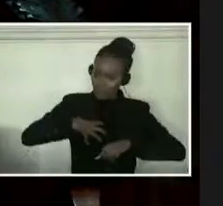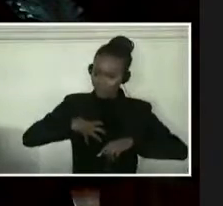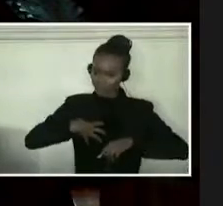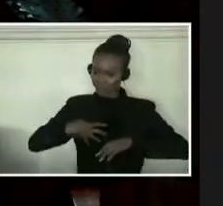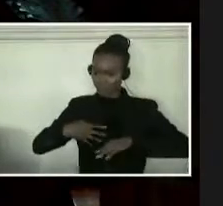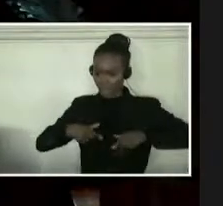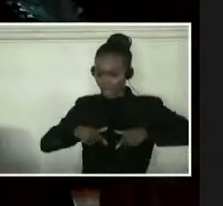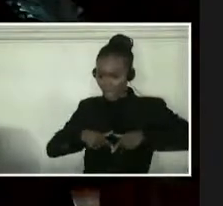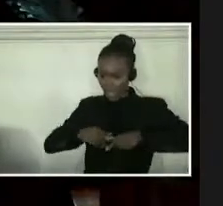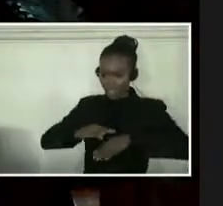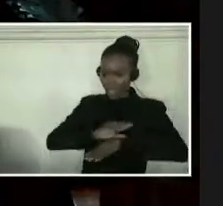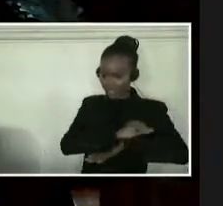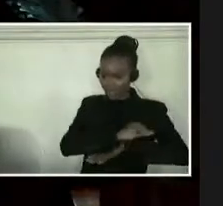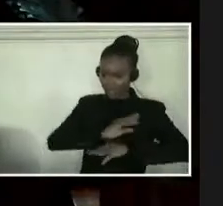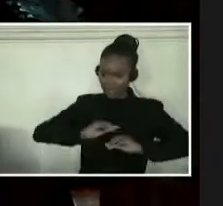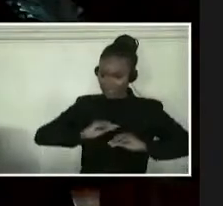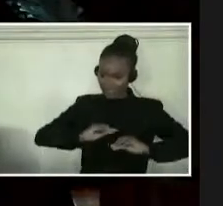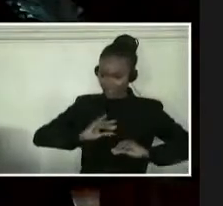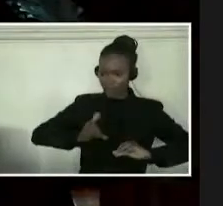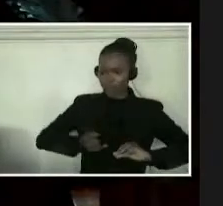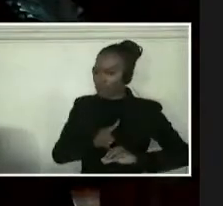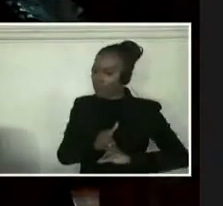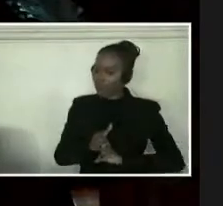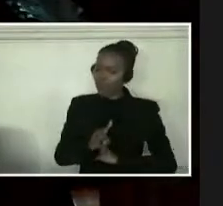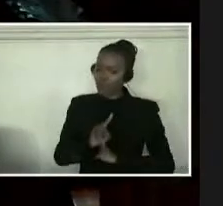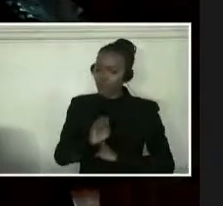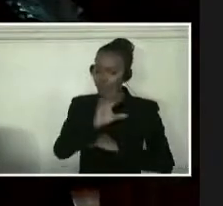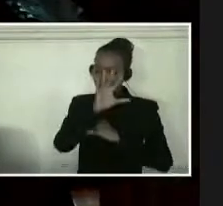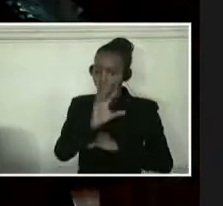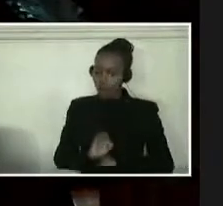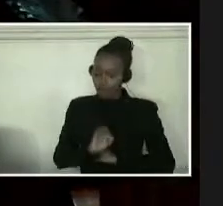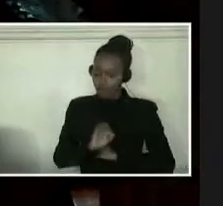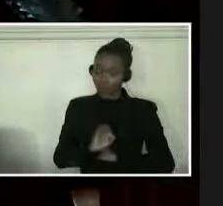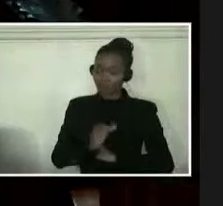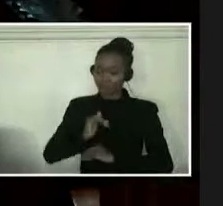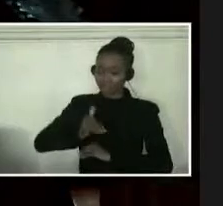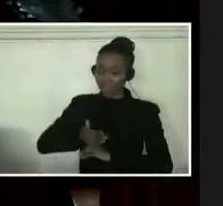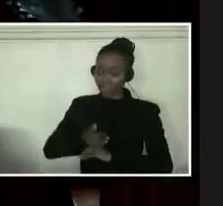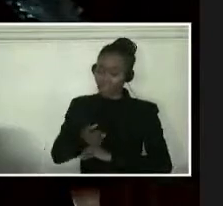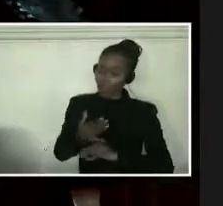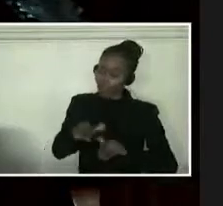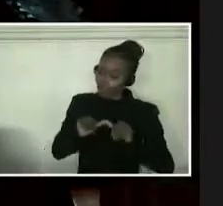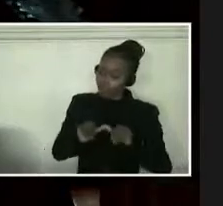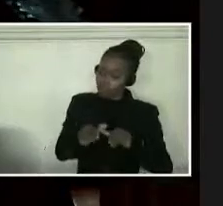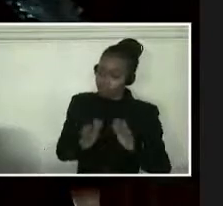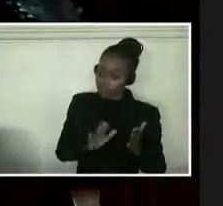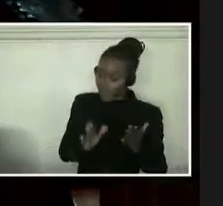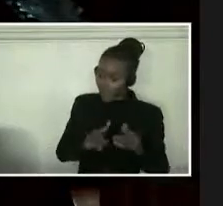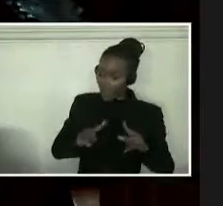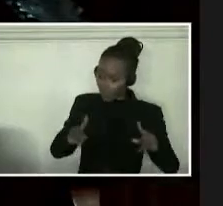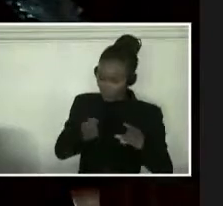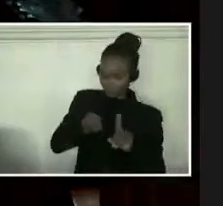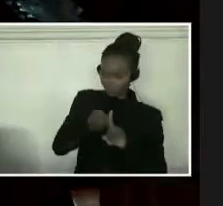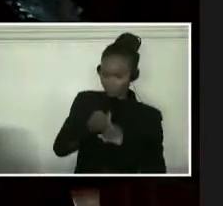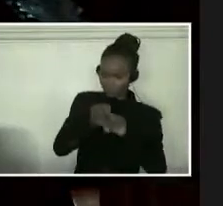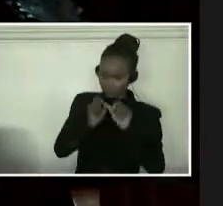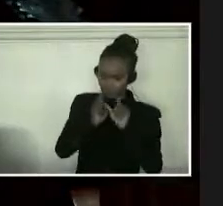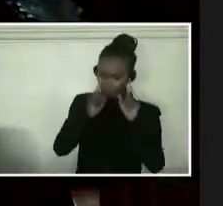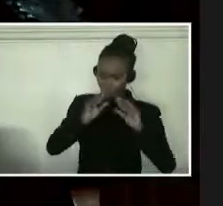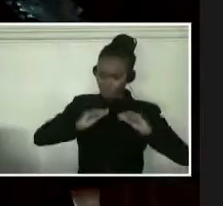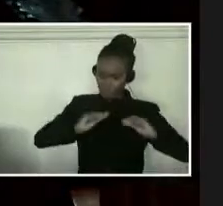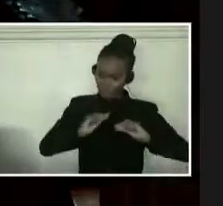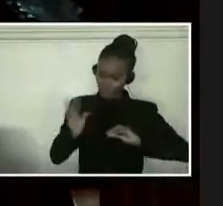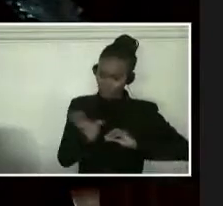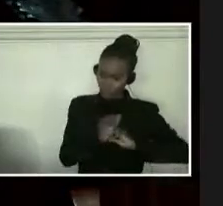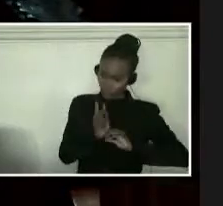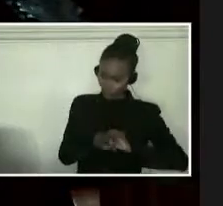continue to ravage and kill the women of south africa in the province of wasatch natalie in particular let me then move chair to elevating